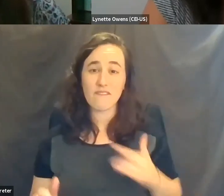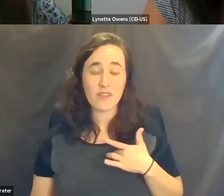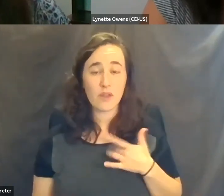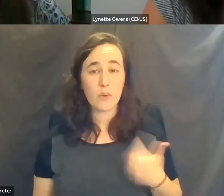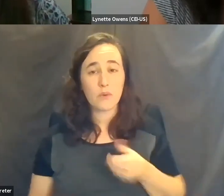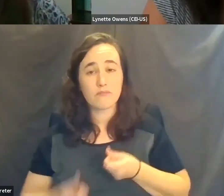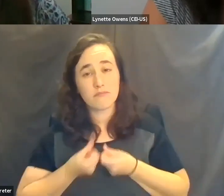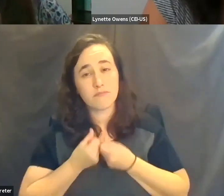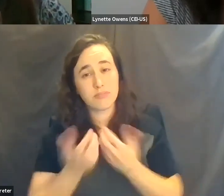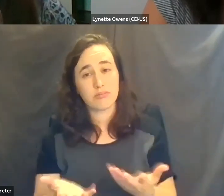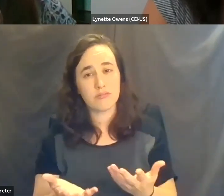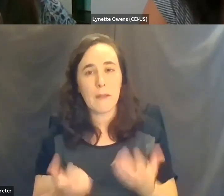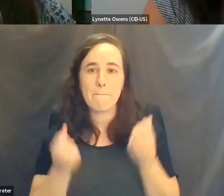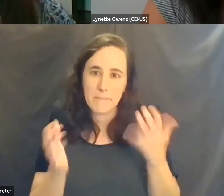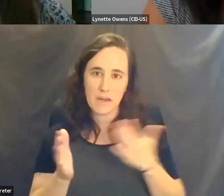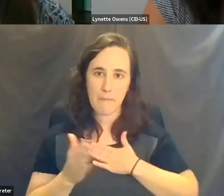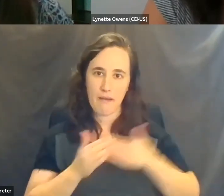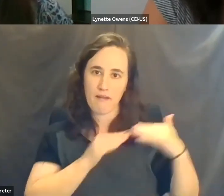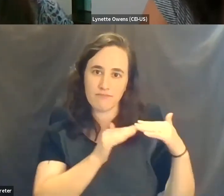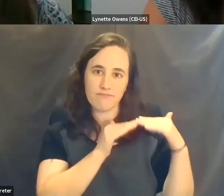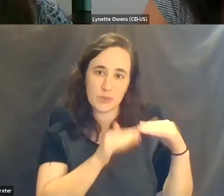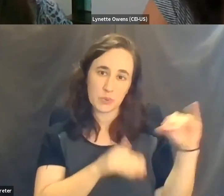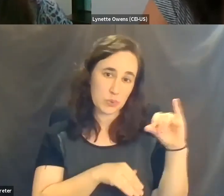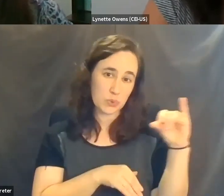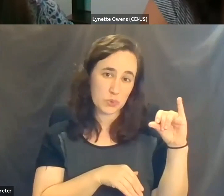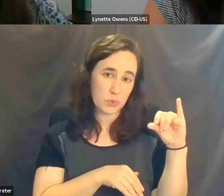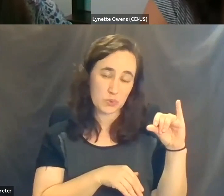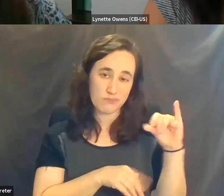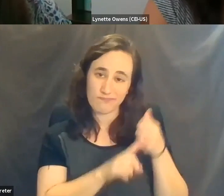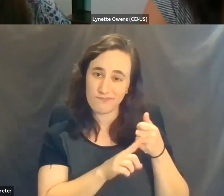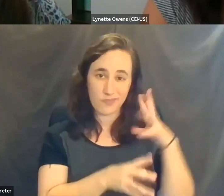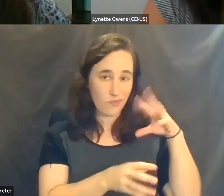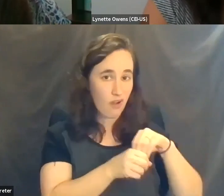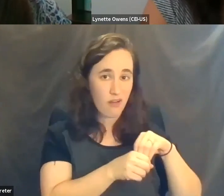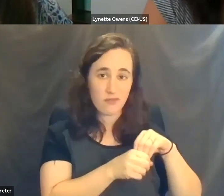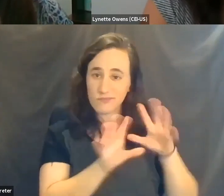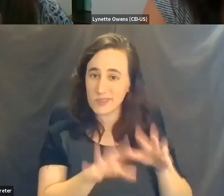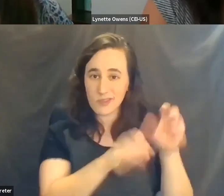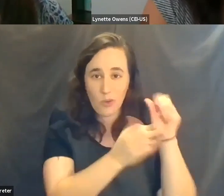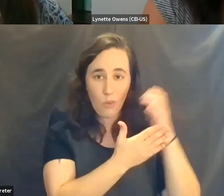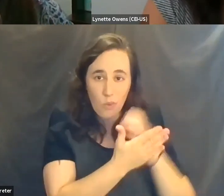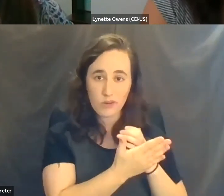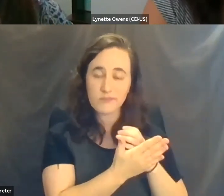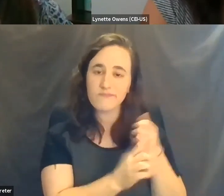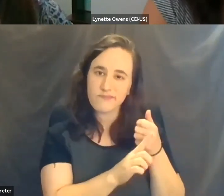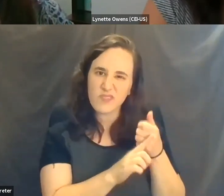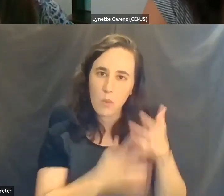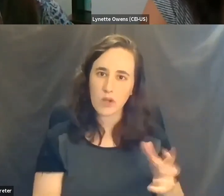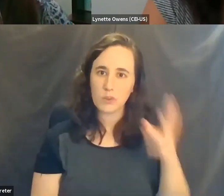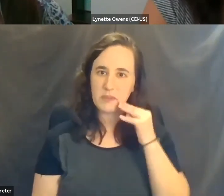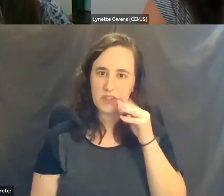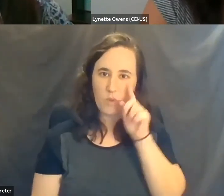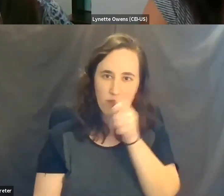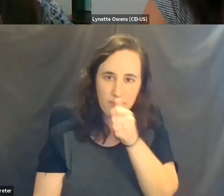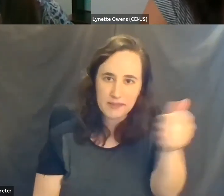colleagues did the same thing, if not exactly that. There was a lot of wanting to experience the